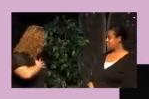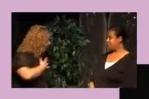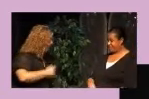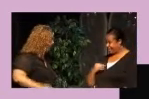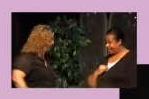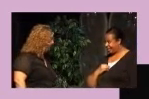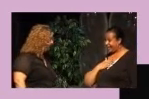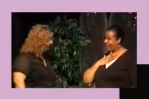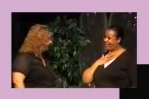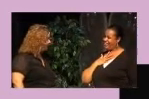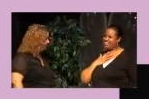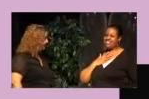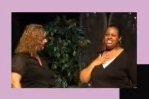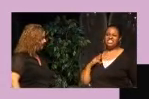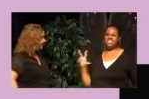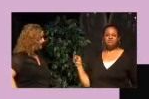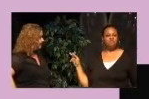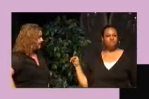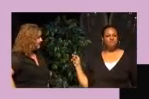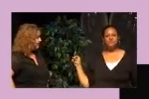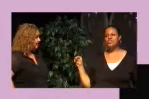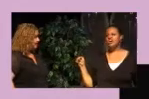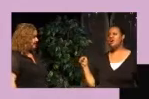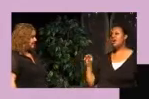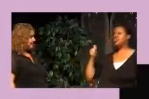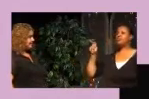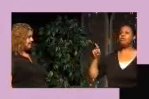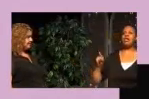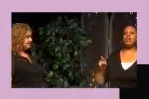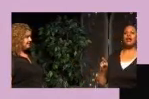By you? No. I'm the one who charms people.